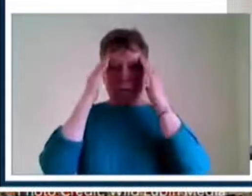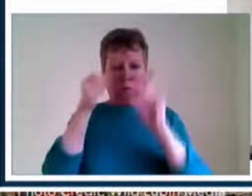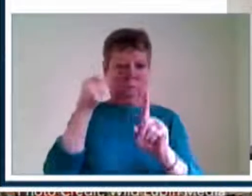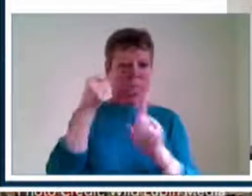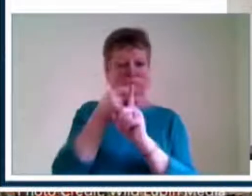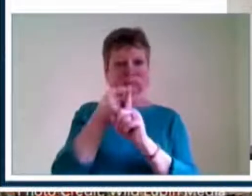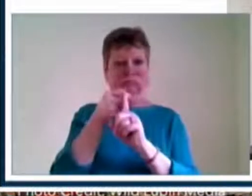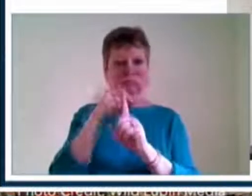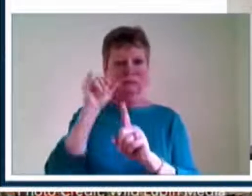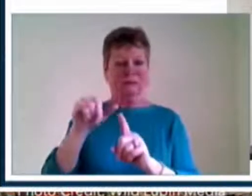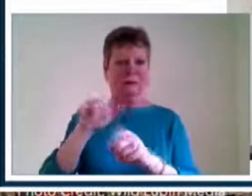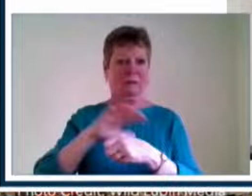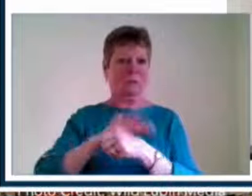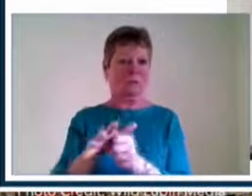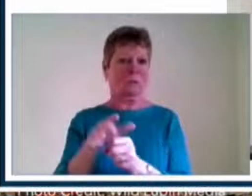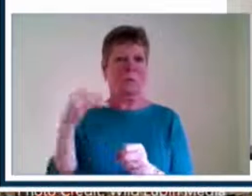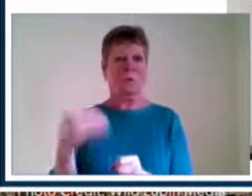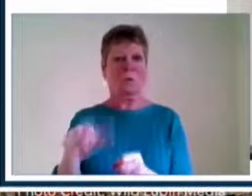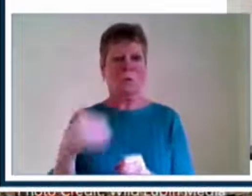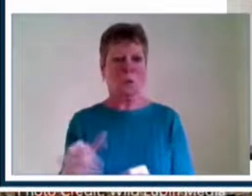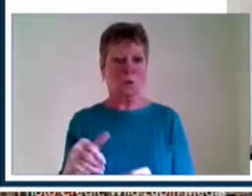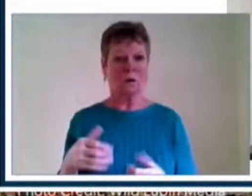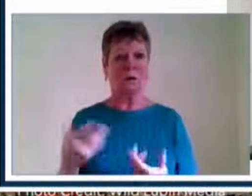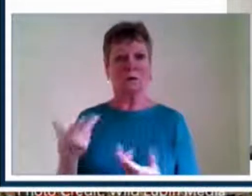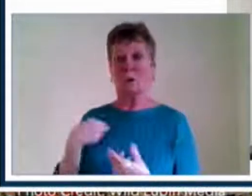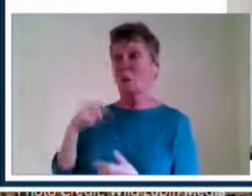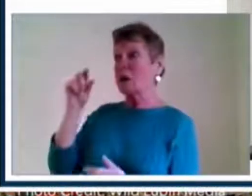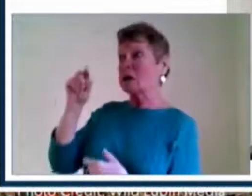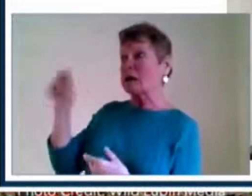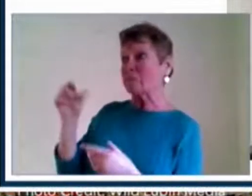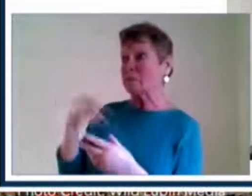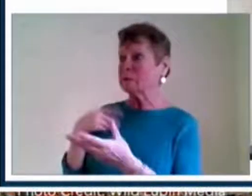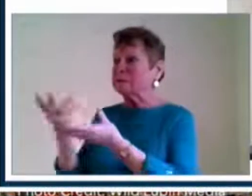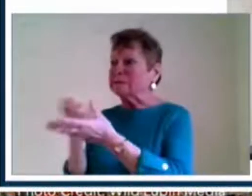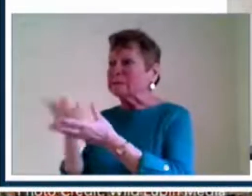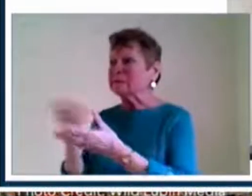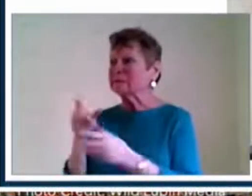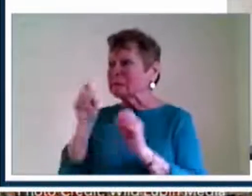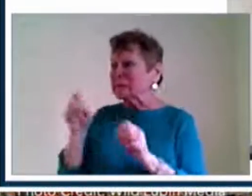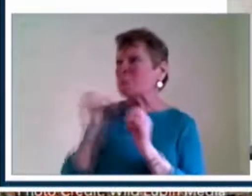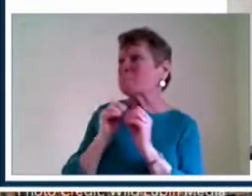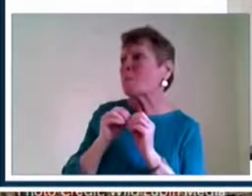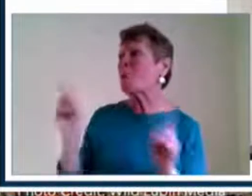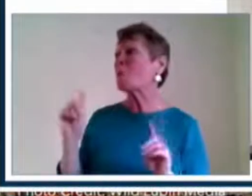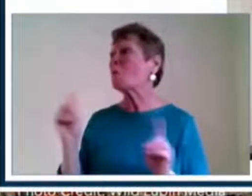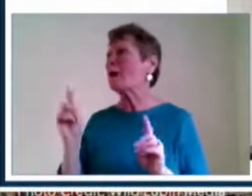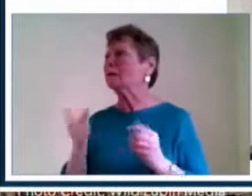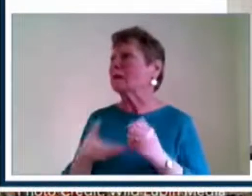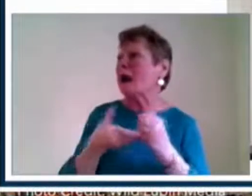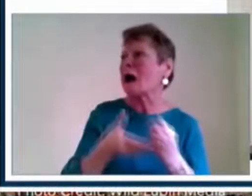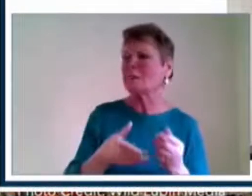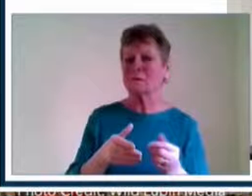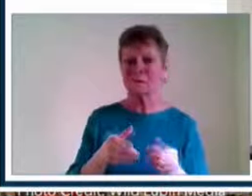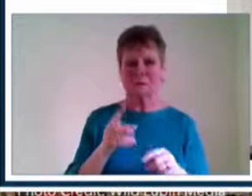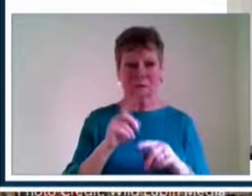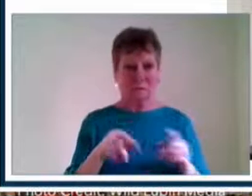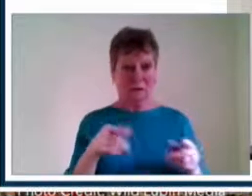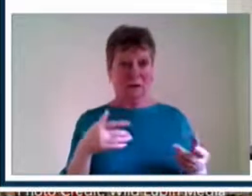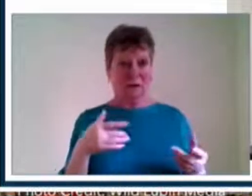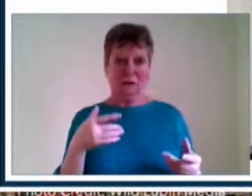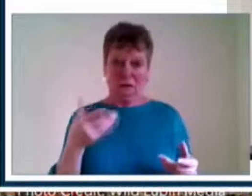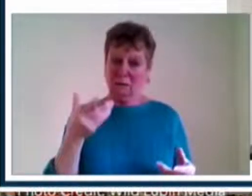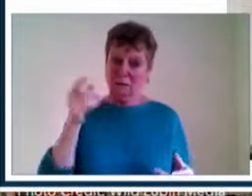and as government, we'll always look and see if we can do more. But I never want to discount the fact that government is doing a lot